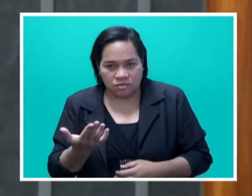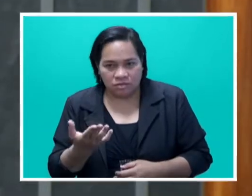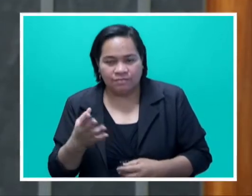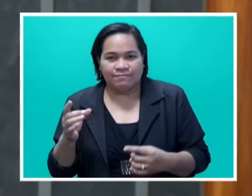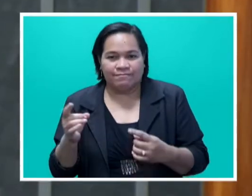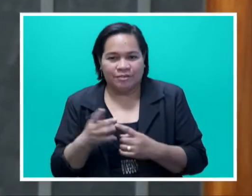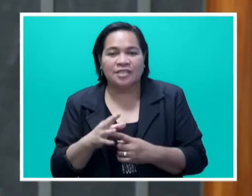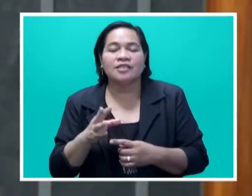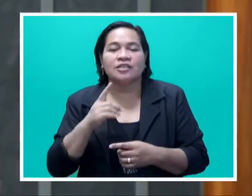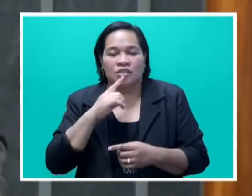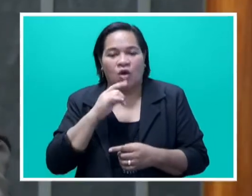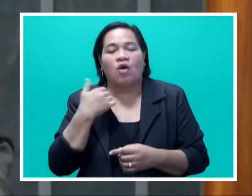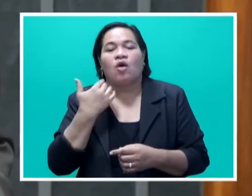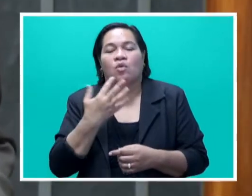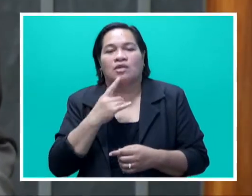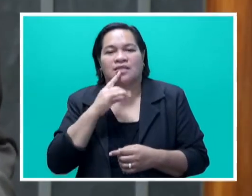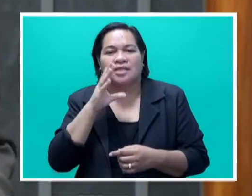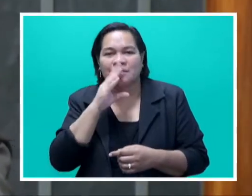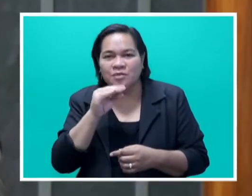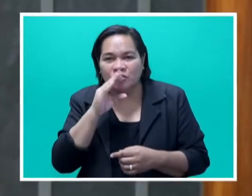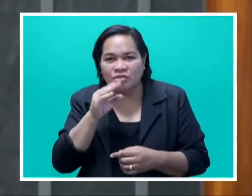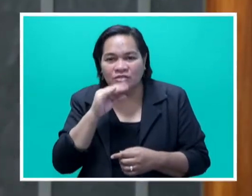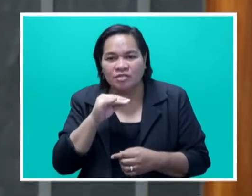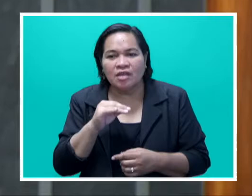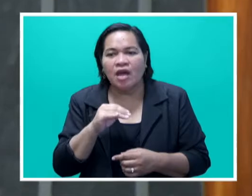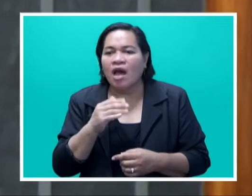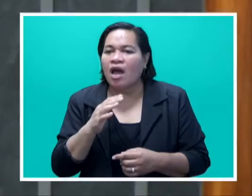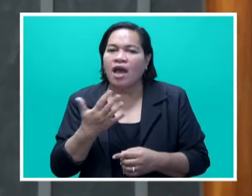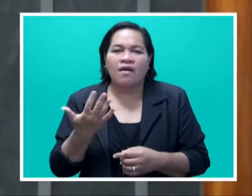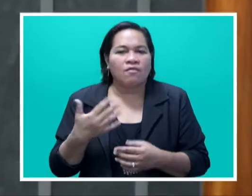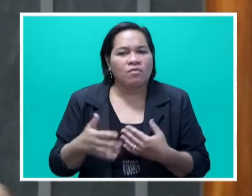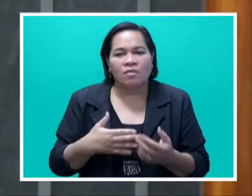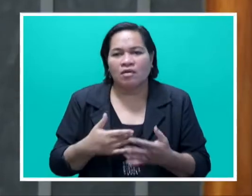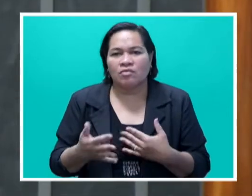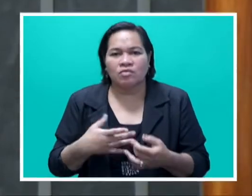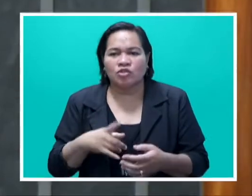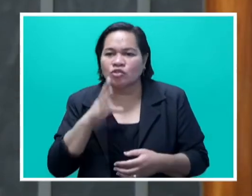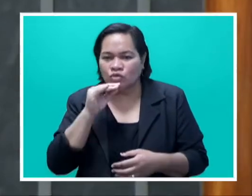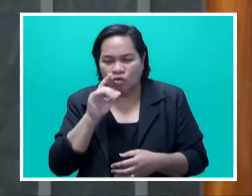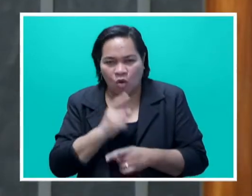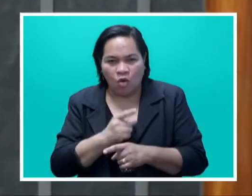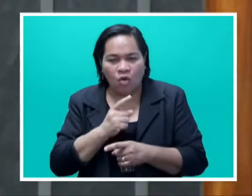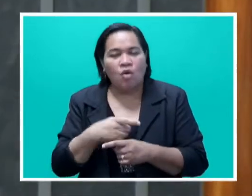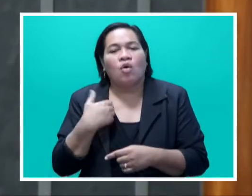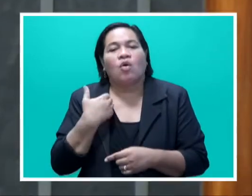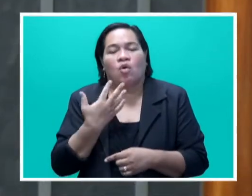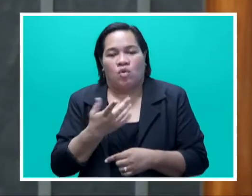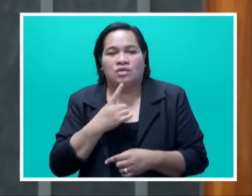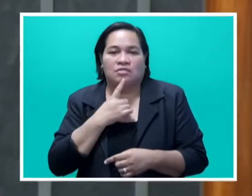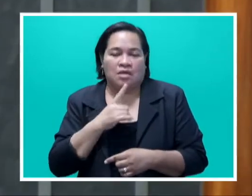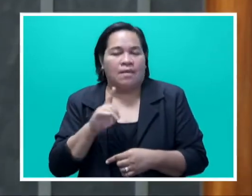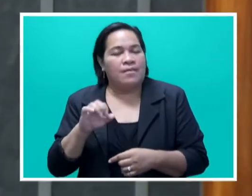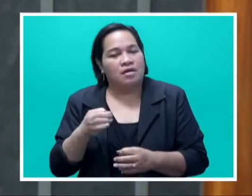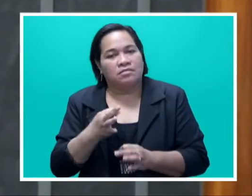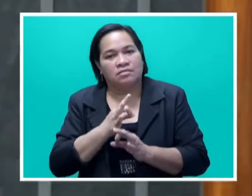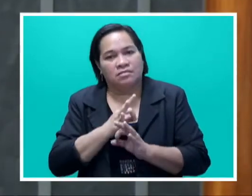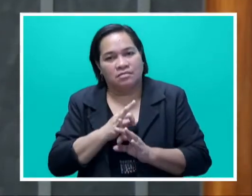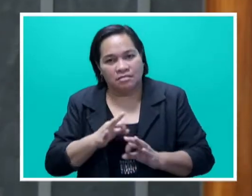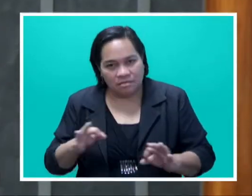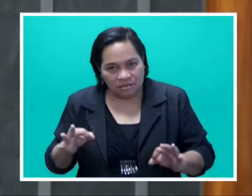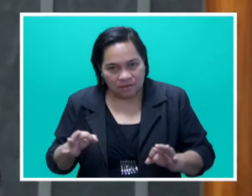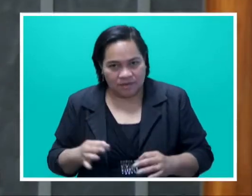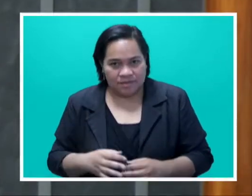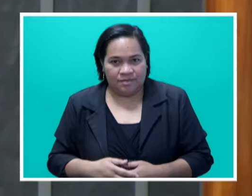speeches and all forms of communication at all times. Mr. Speaker said,